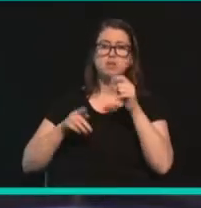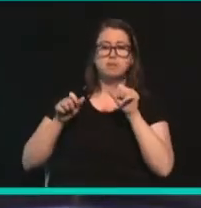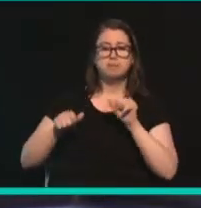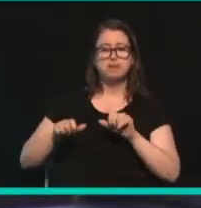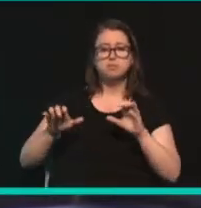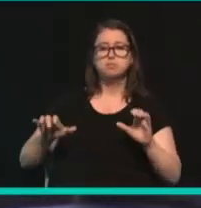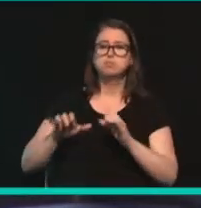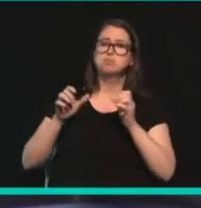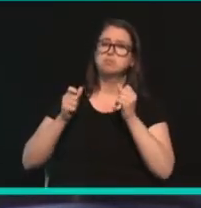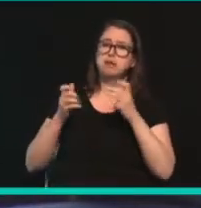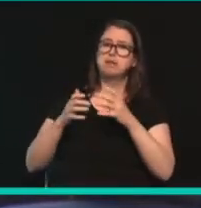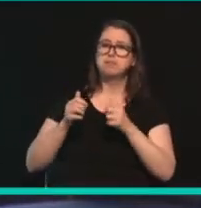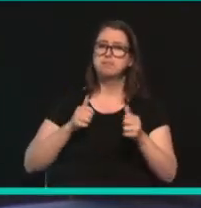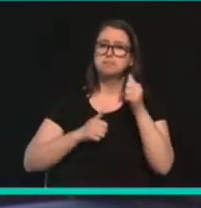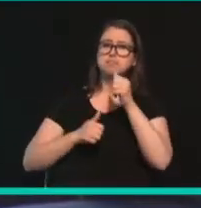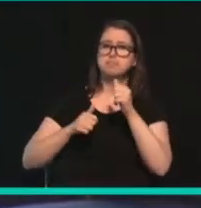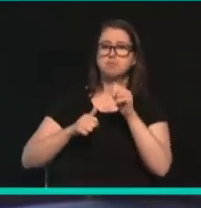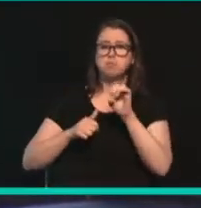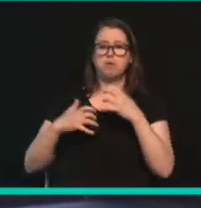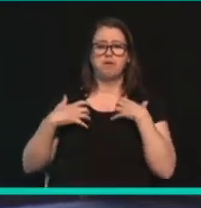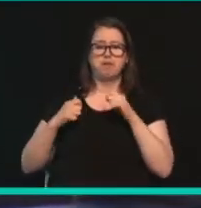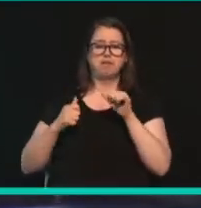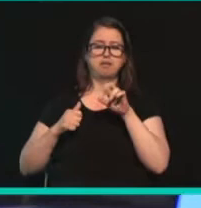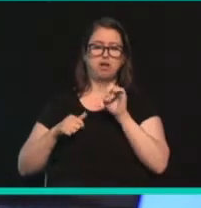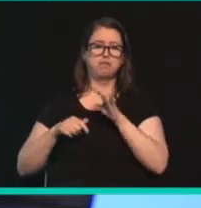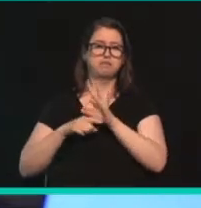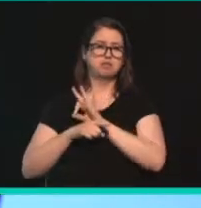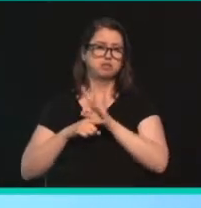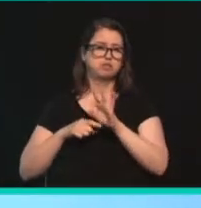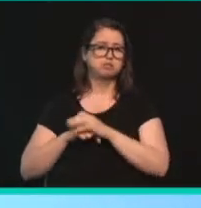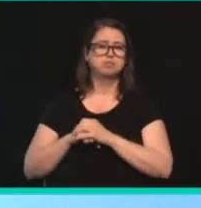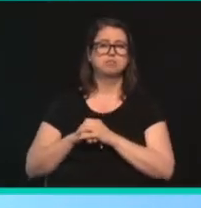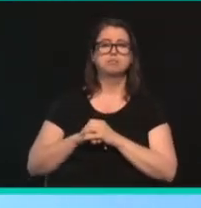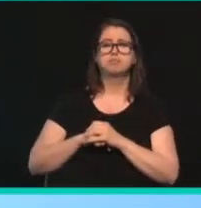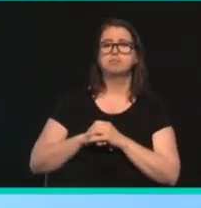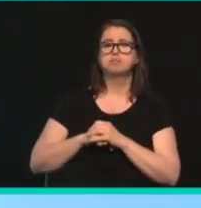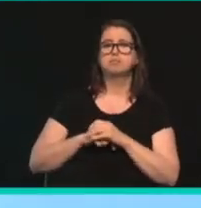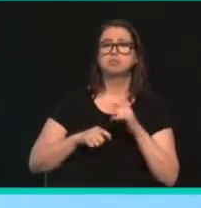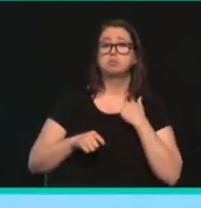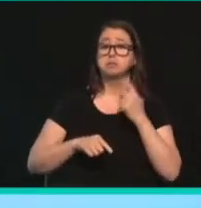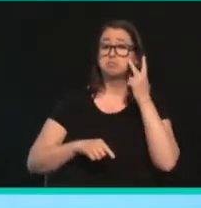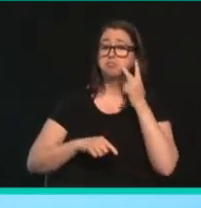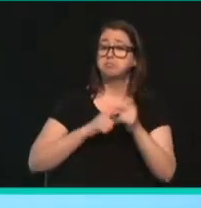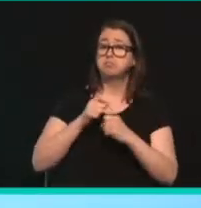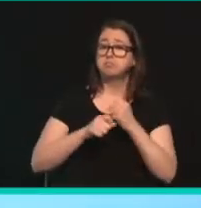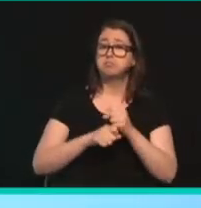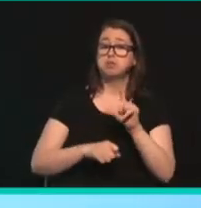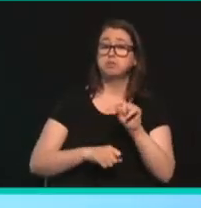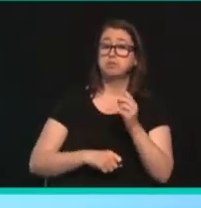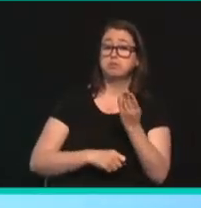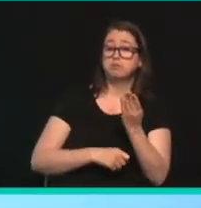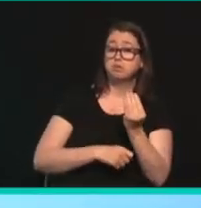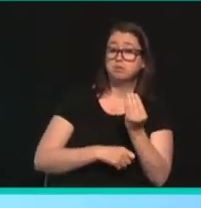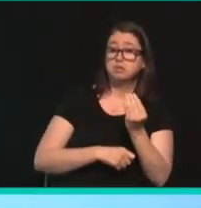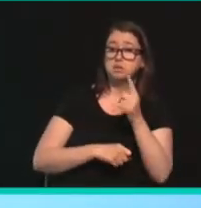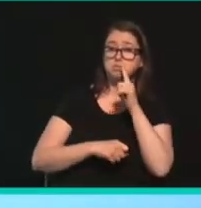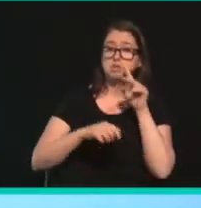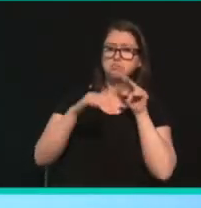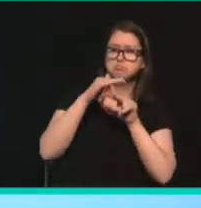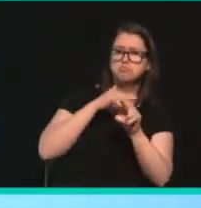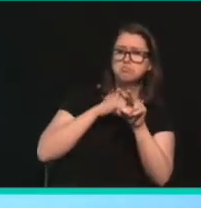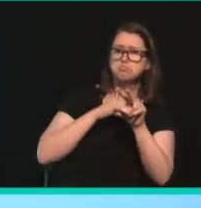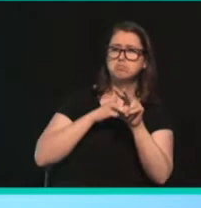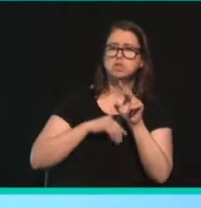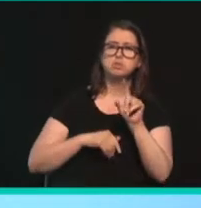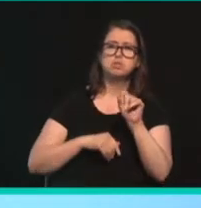clinical healthcare functions. What we find here is that in 2014, it was predicted, as 2014,